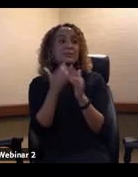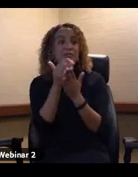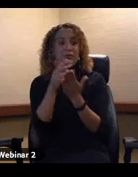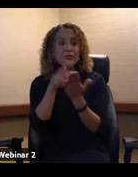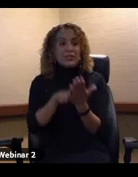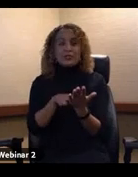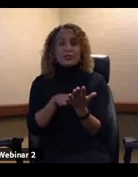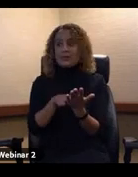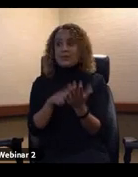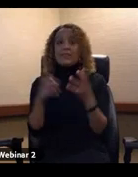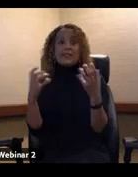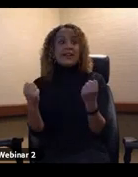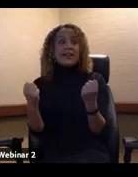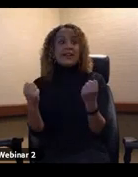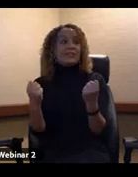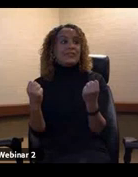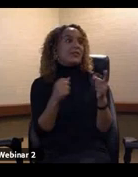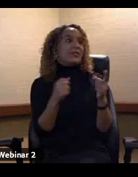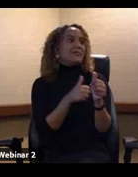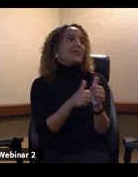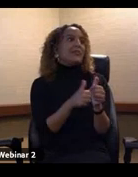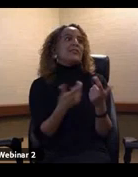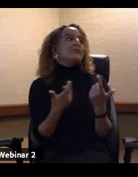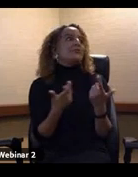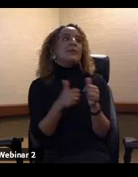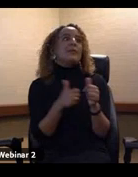It's just impossible to read a script and then